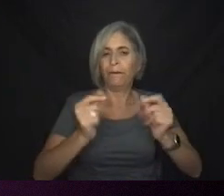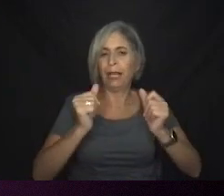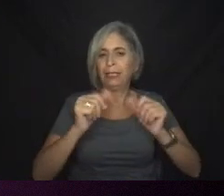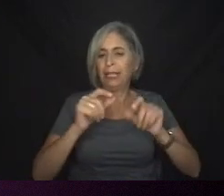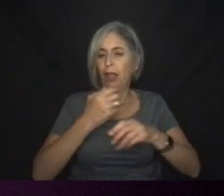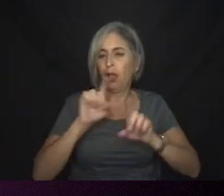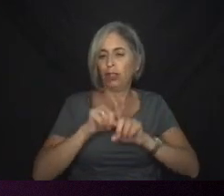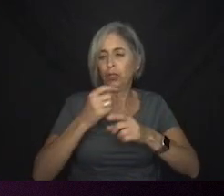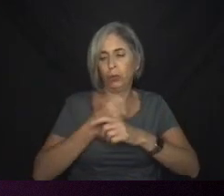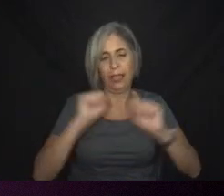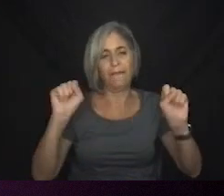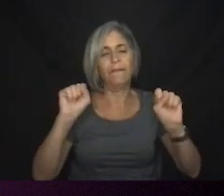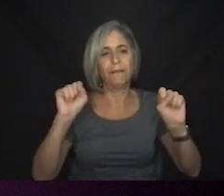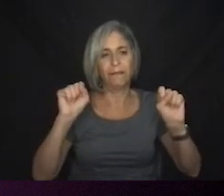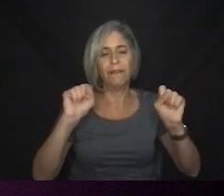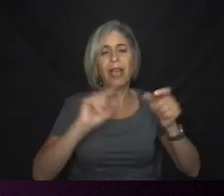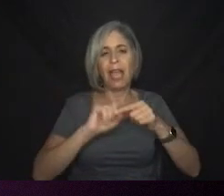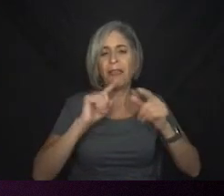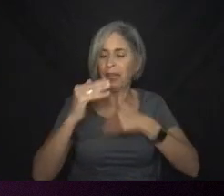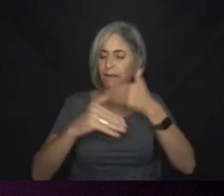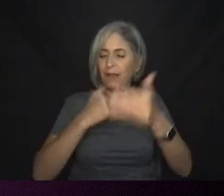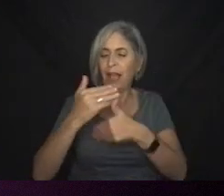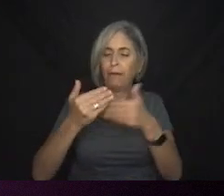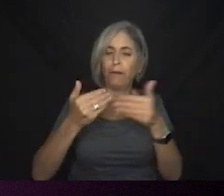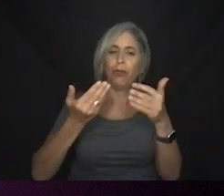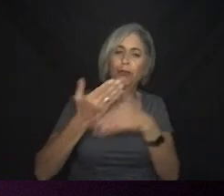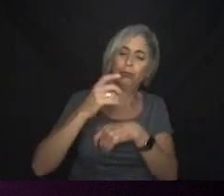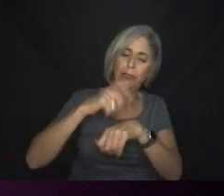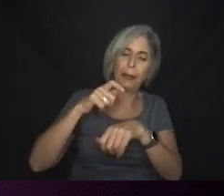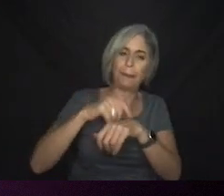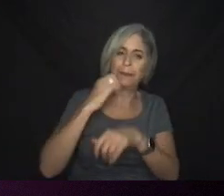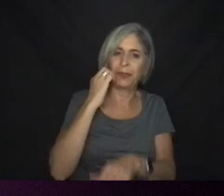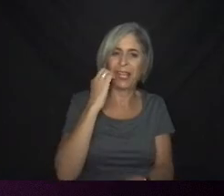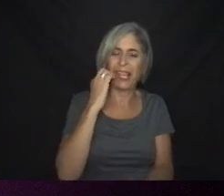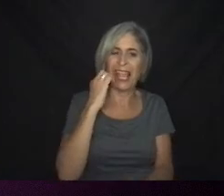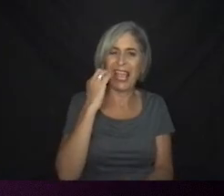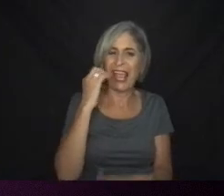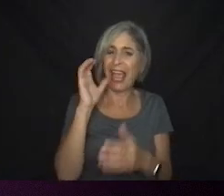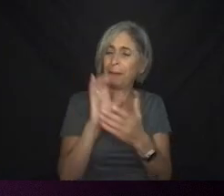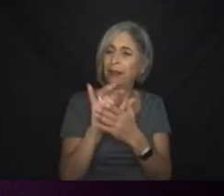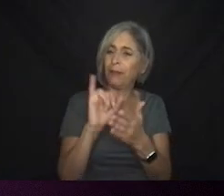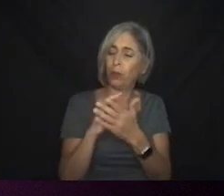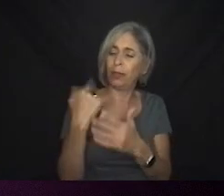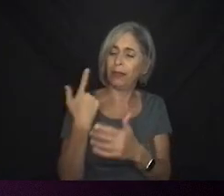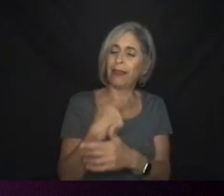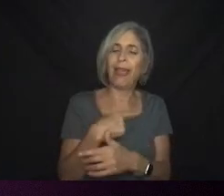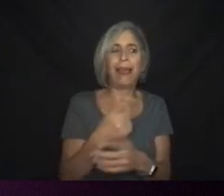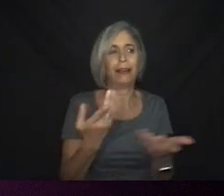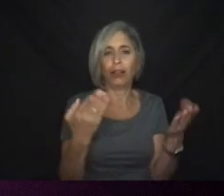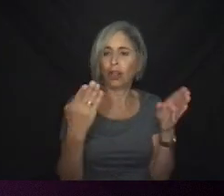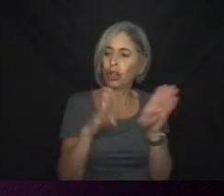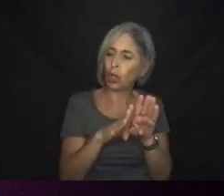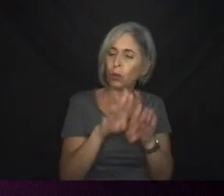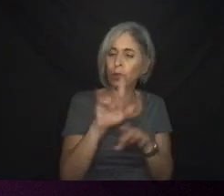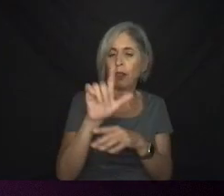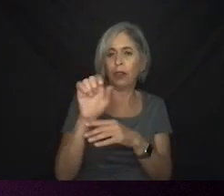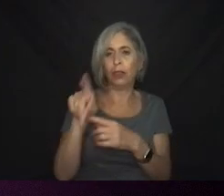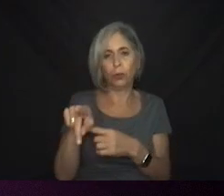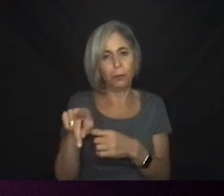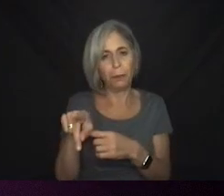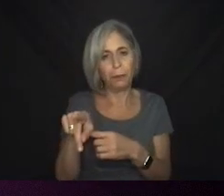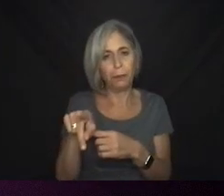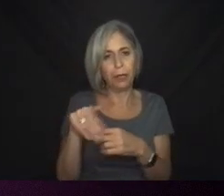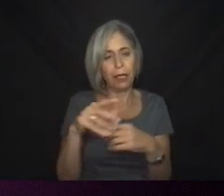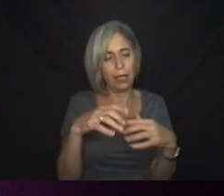as well, and then evolve as their needs grow over time. And that, I believe, is the way we can actually close the loop and